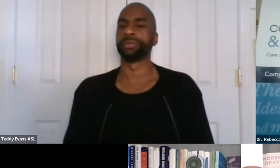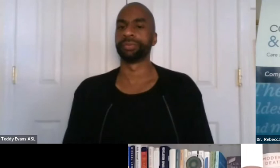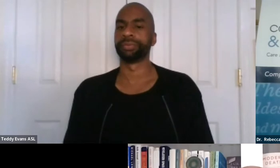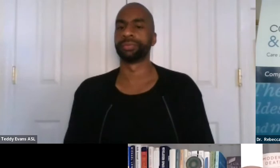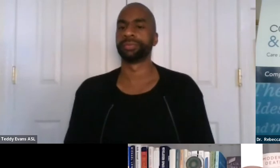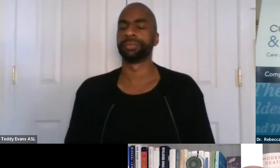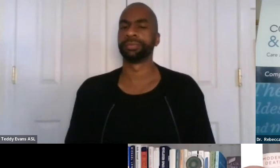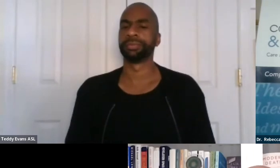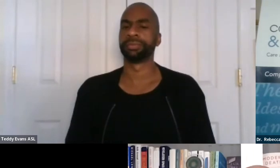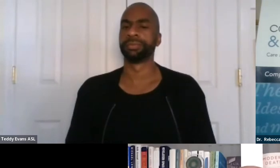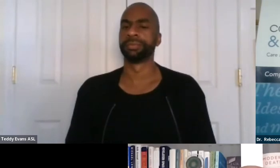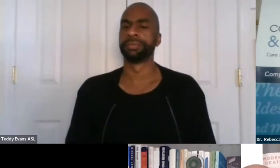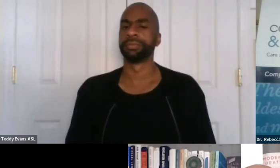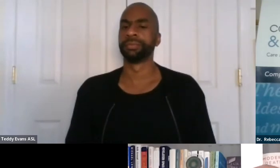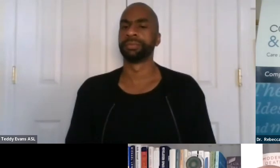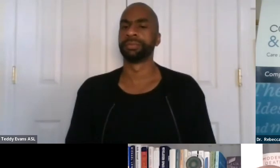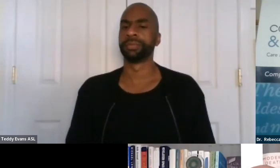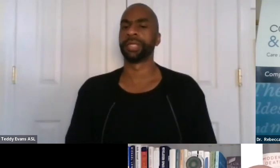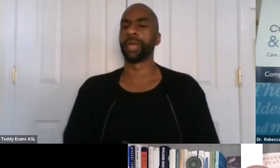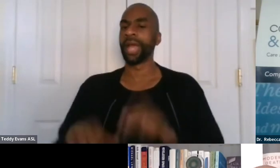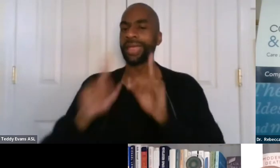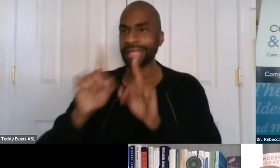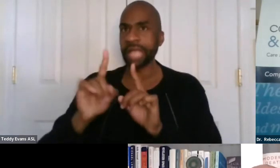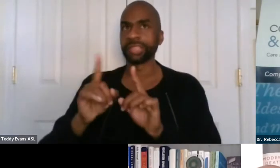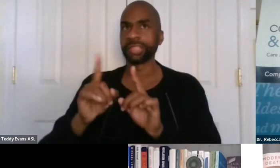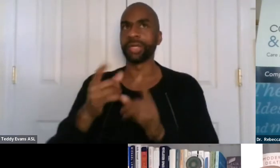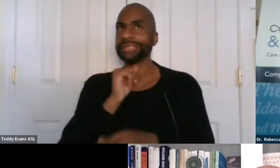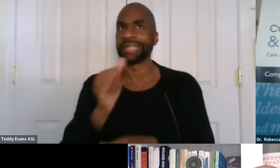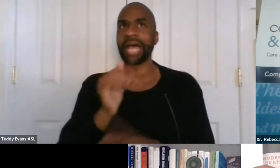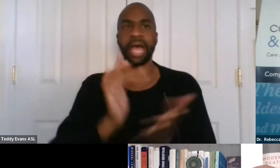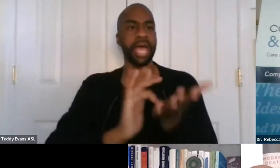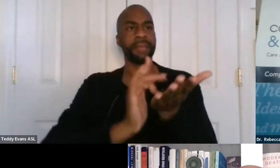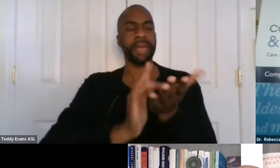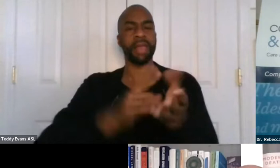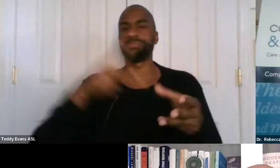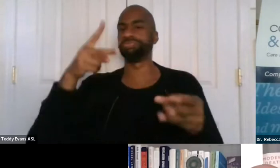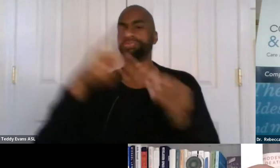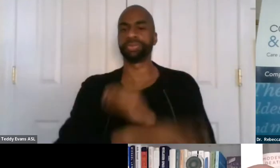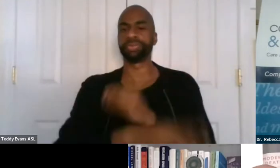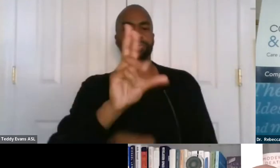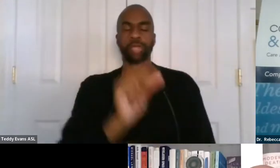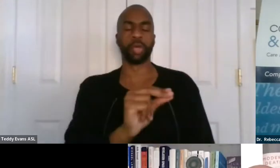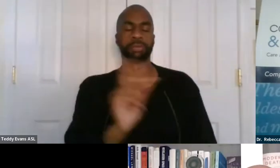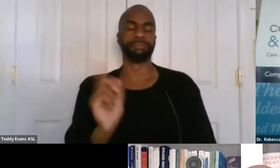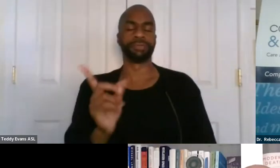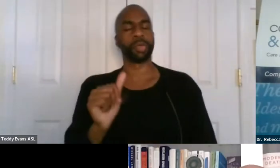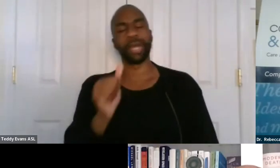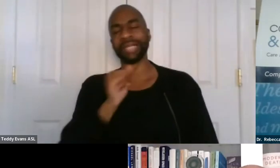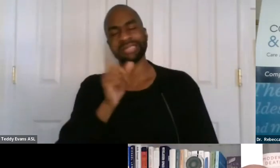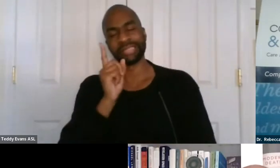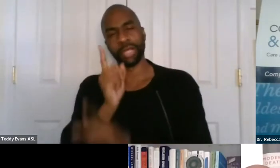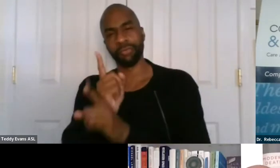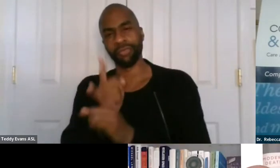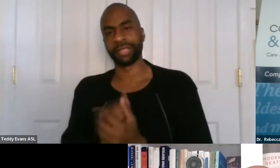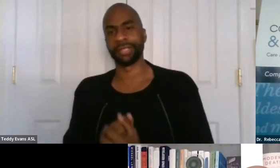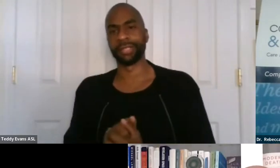we're facing in this country is not just to take away opioids, not just to make sure no one gets opioids, and the other is not true as well, where we give